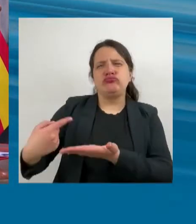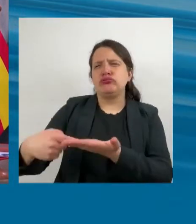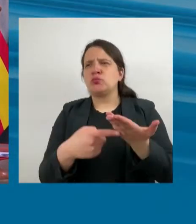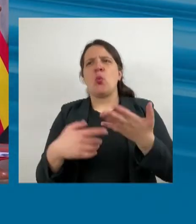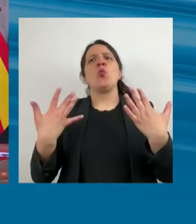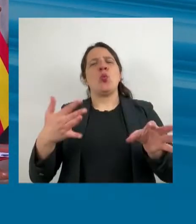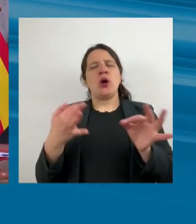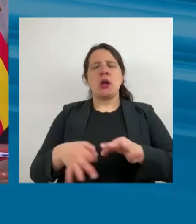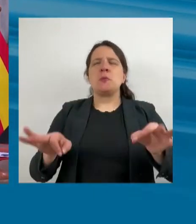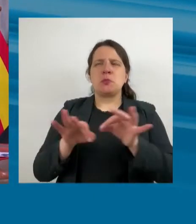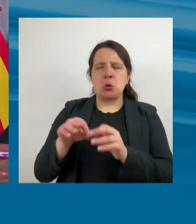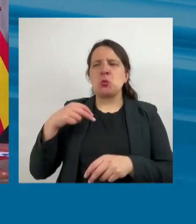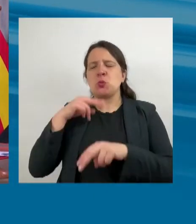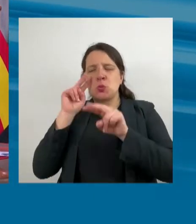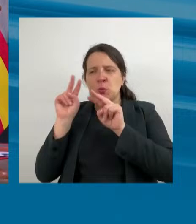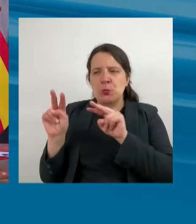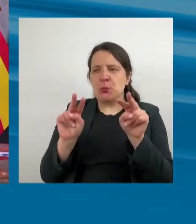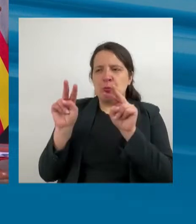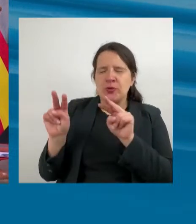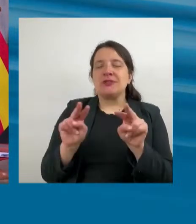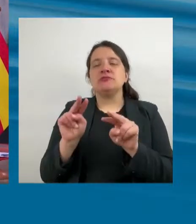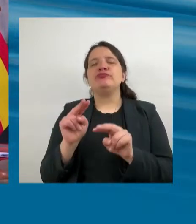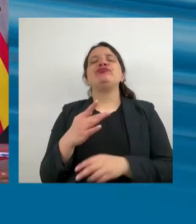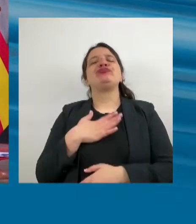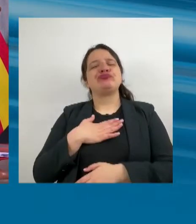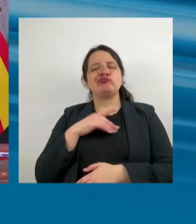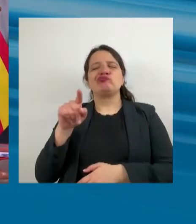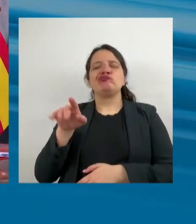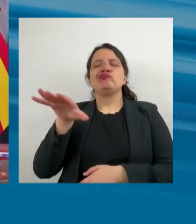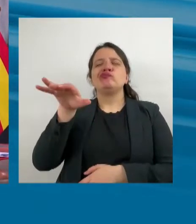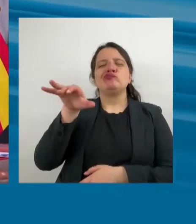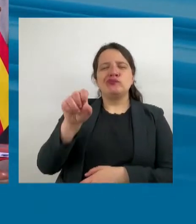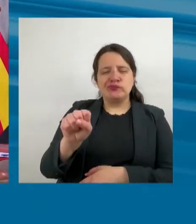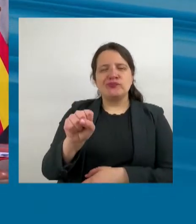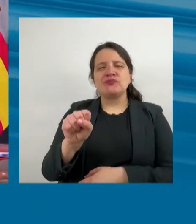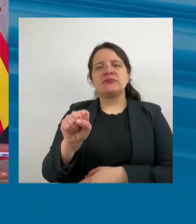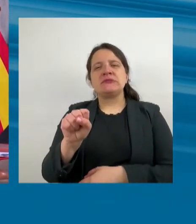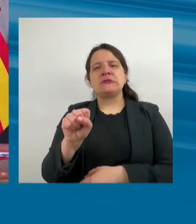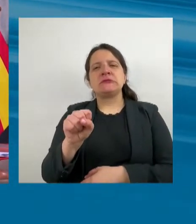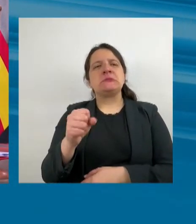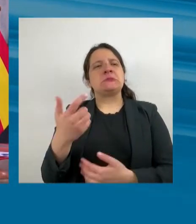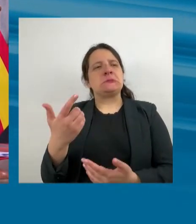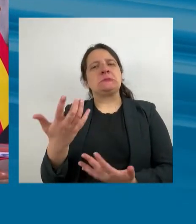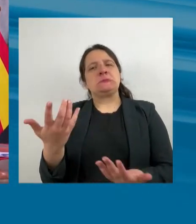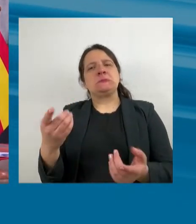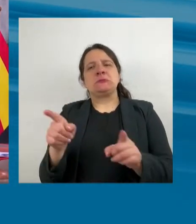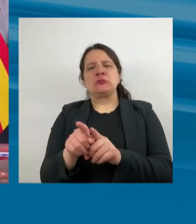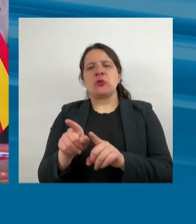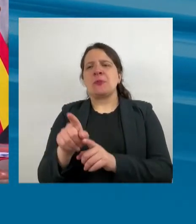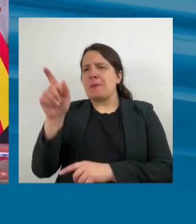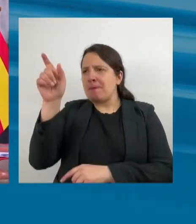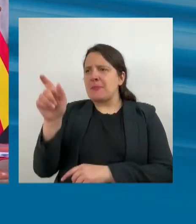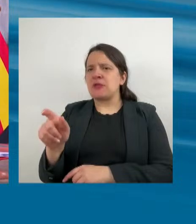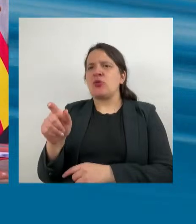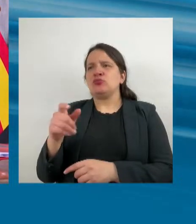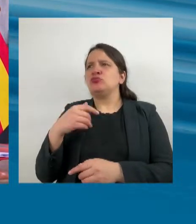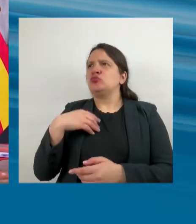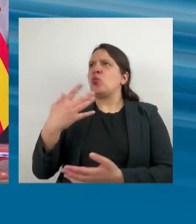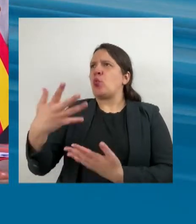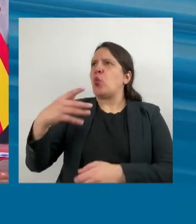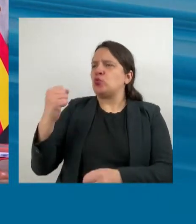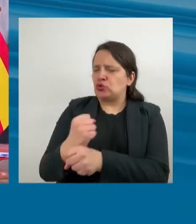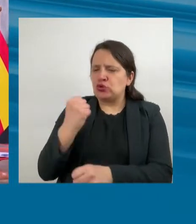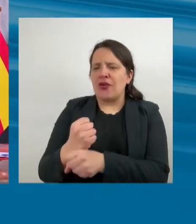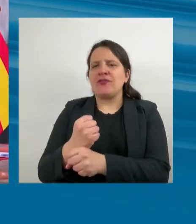echoing Minister Humphrey's appreciation for our interpreters once again, and our sign language interpreter